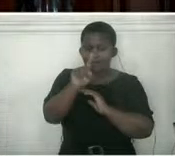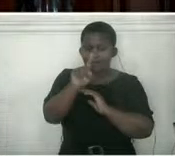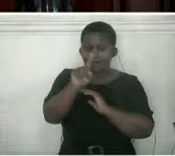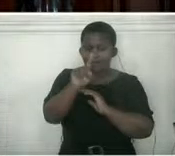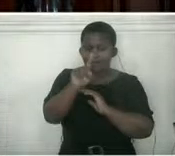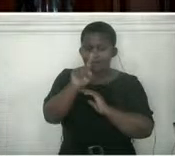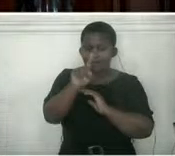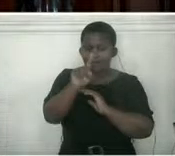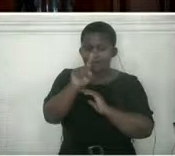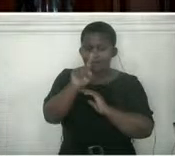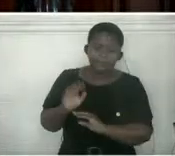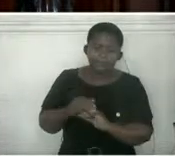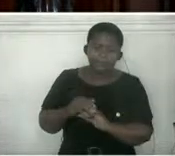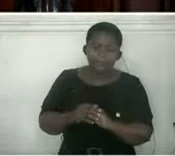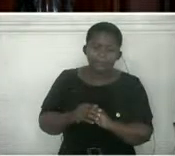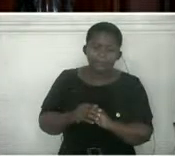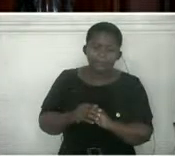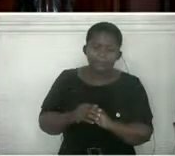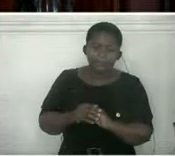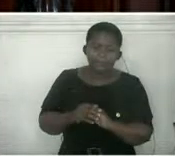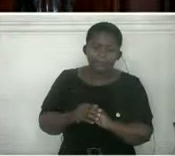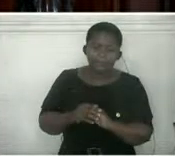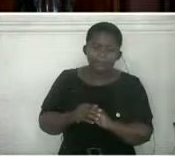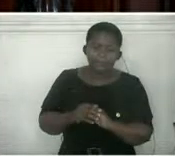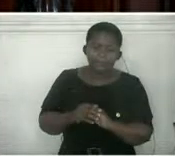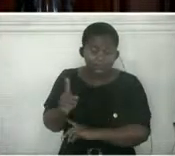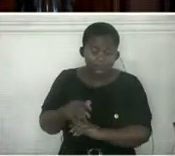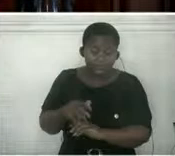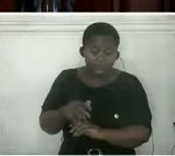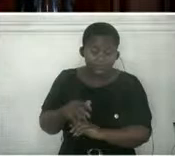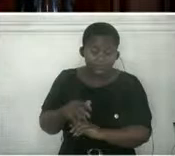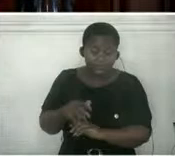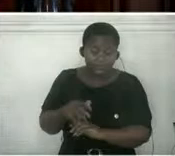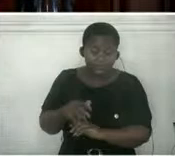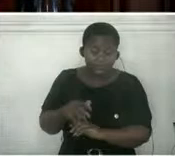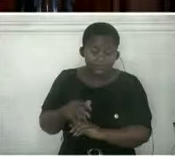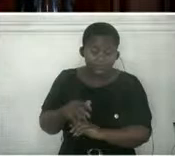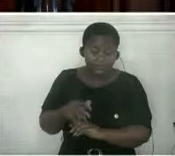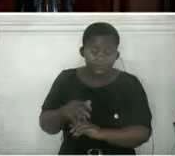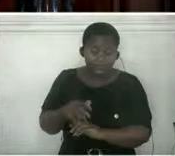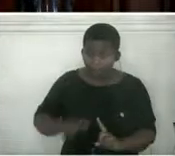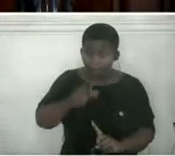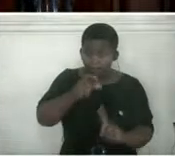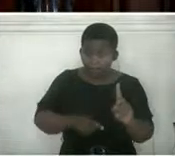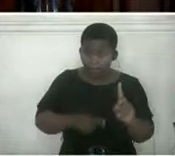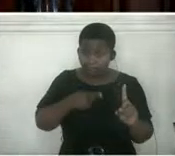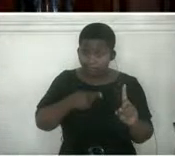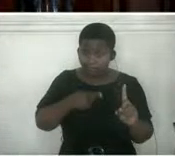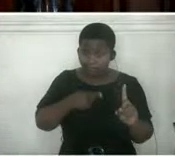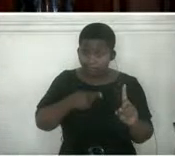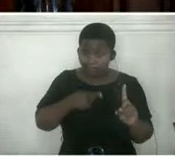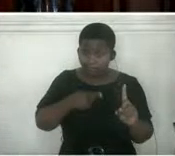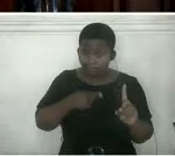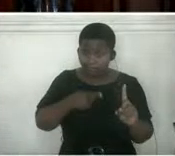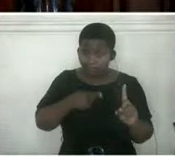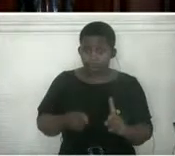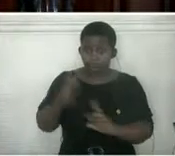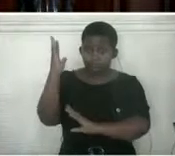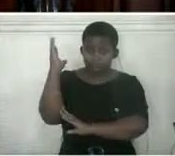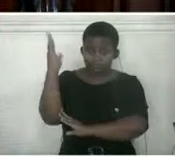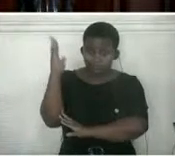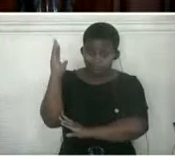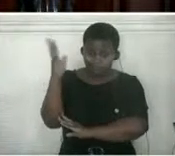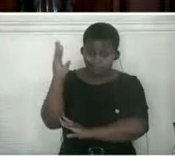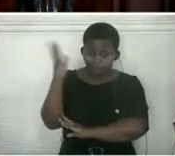9(1)(b), which provides that the Premier will table his State of